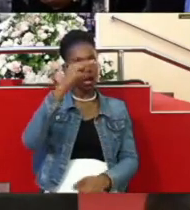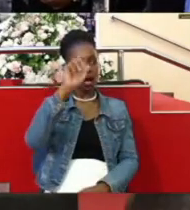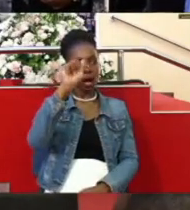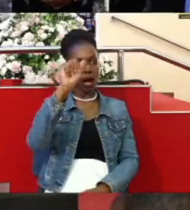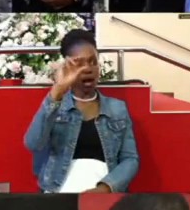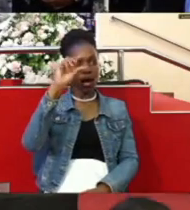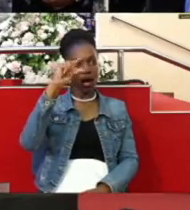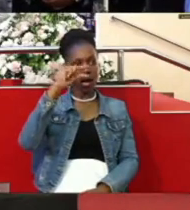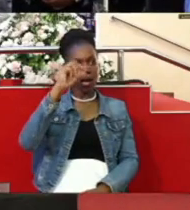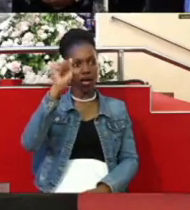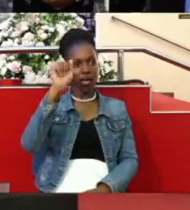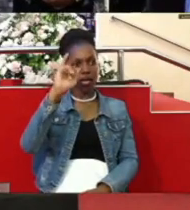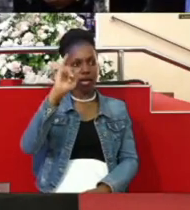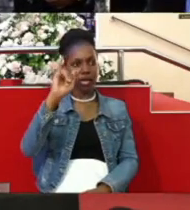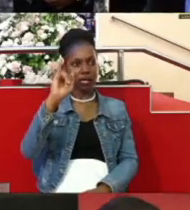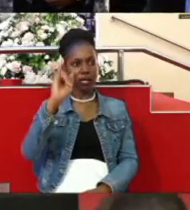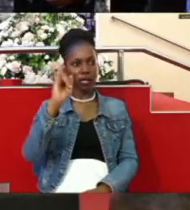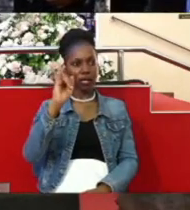way.